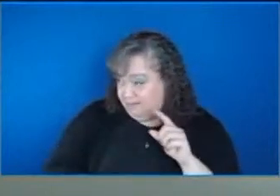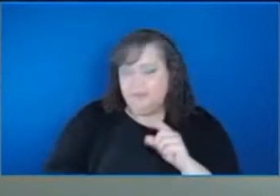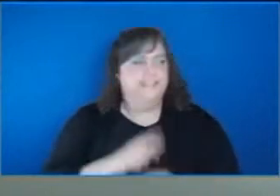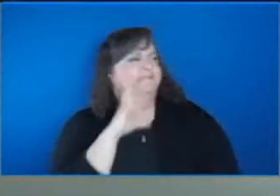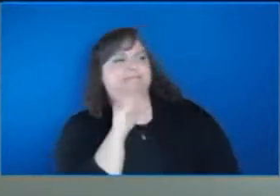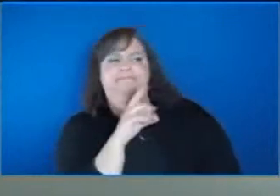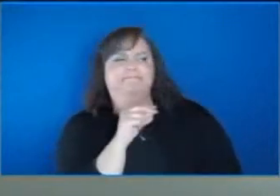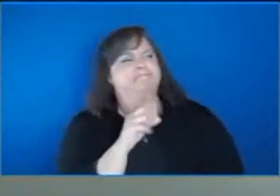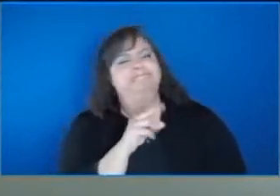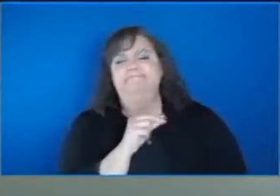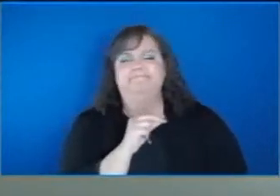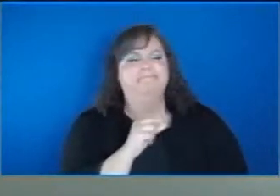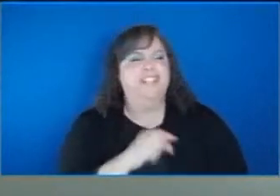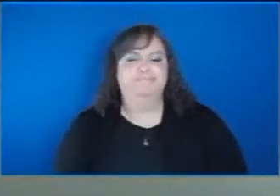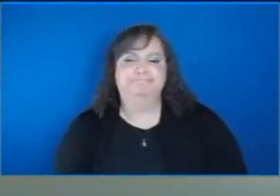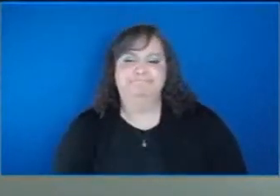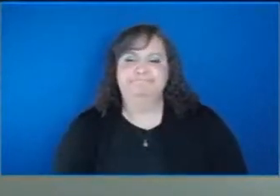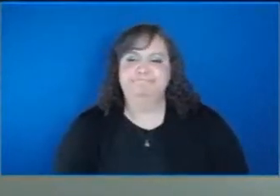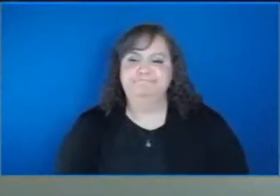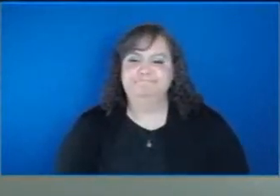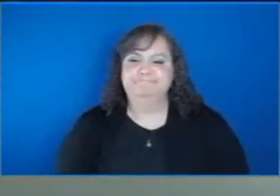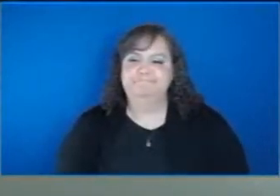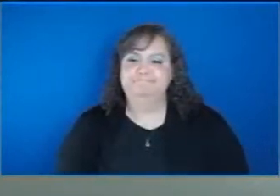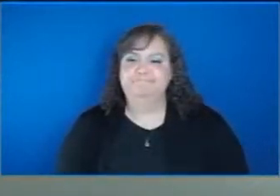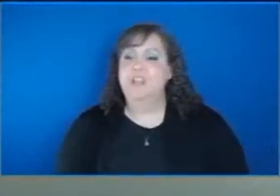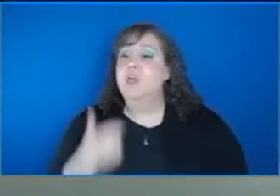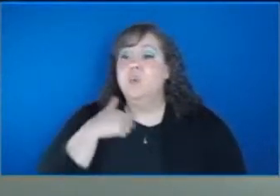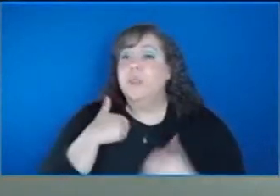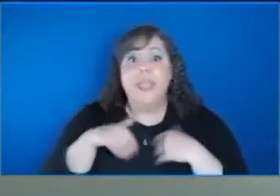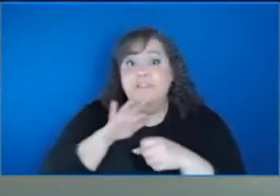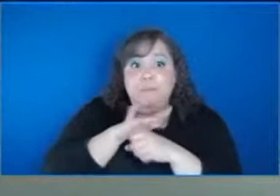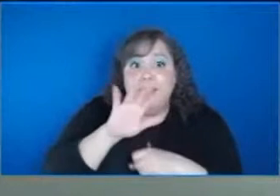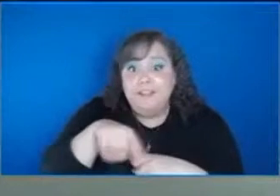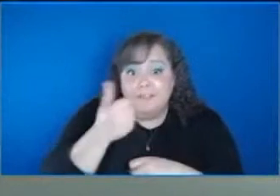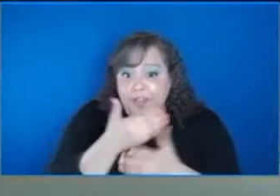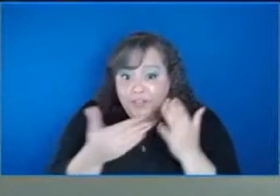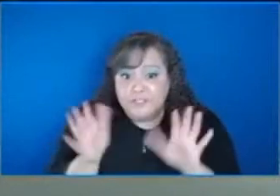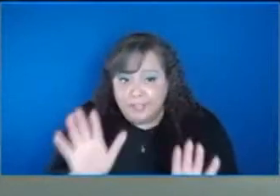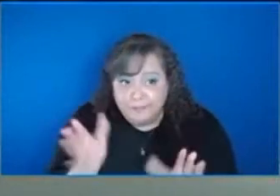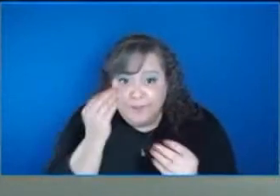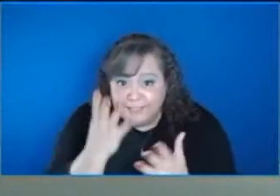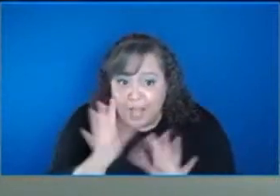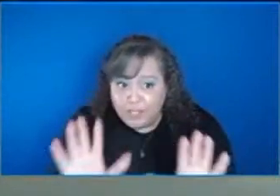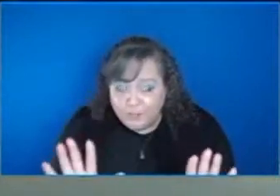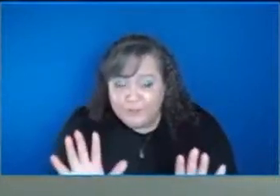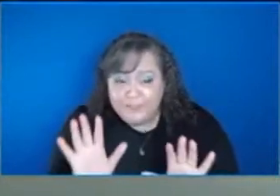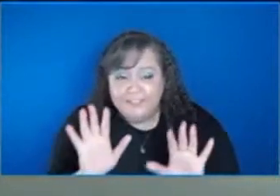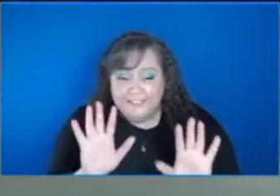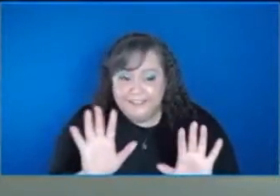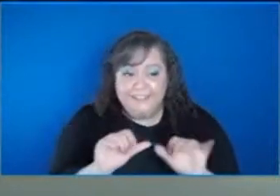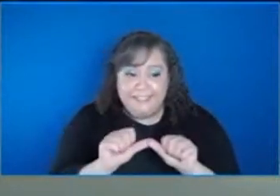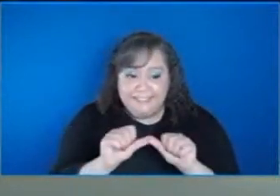not the plan. Okay. We've got plenty of other stuff. We'll tell you. Just stay tuned. Okay. Now, for those of you who are just joining